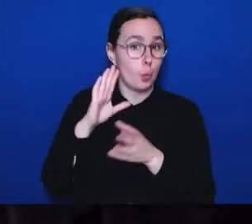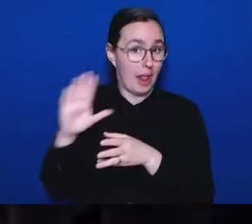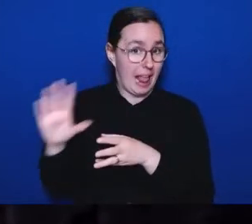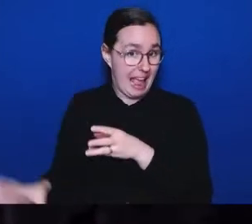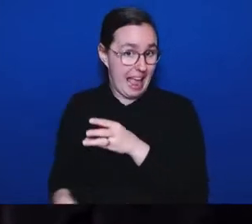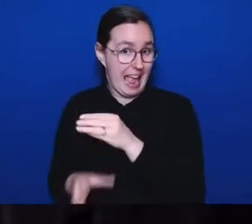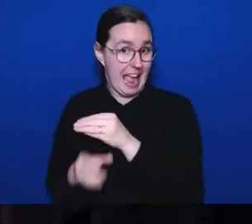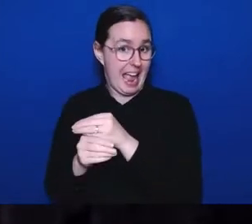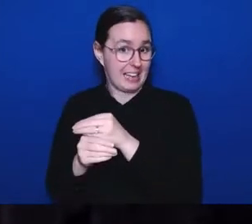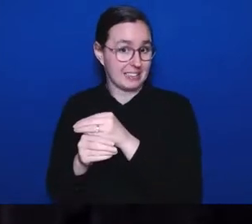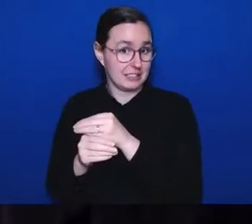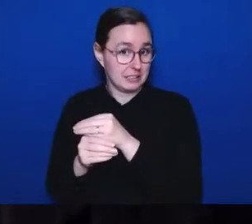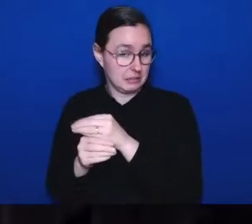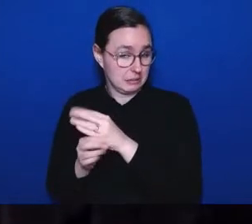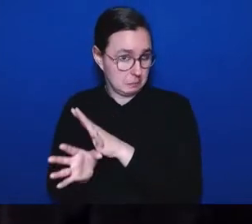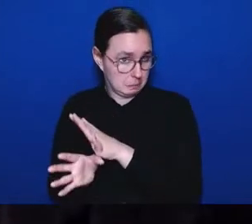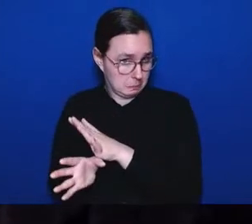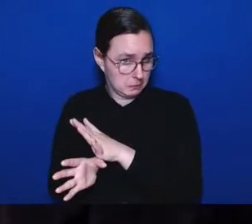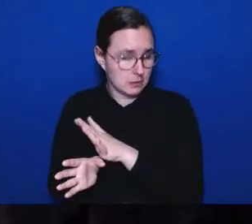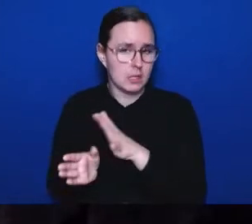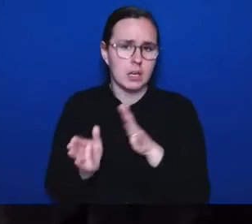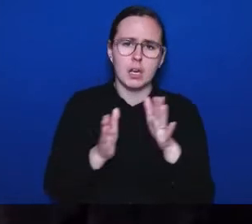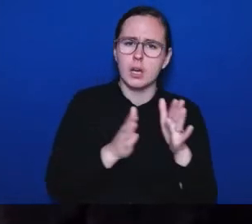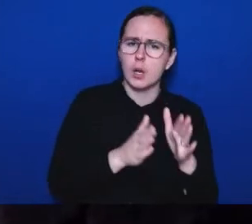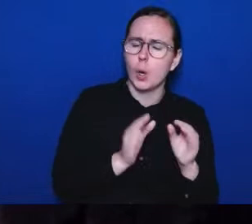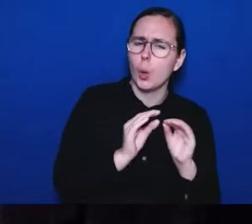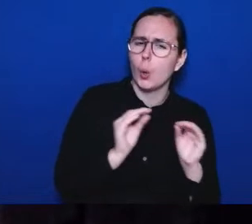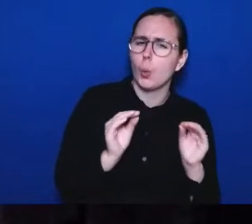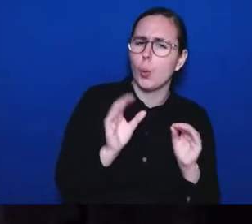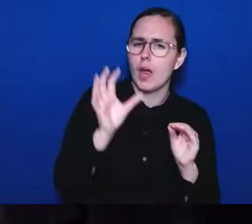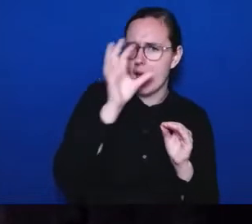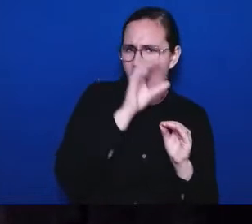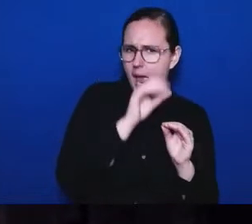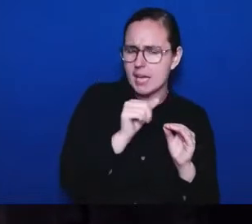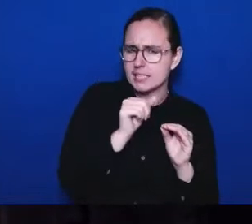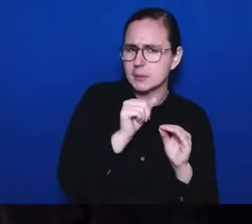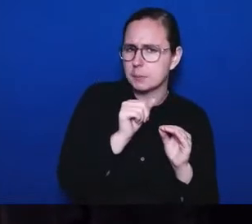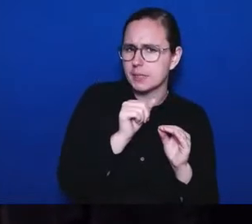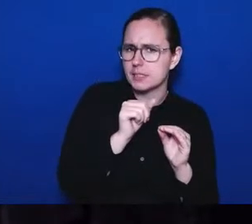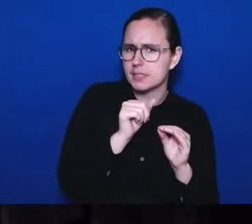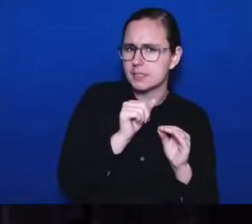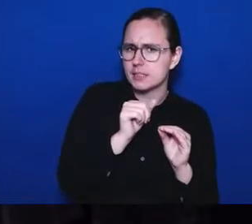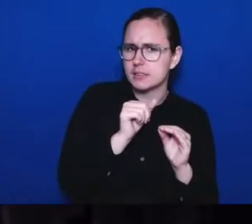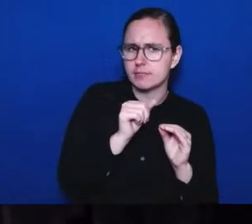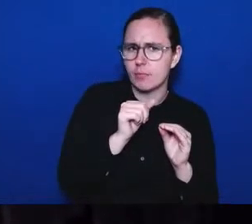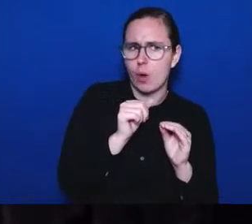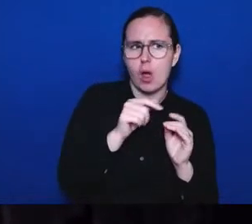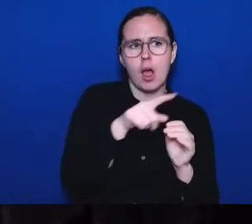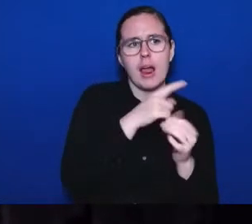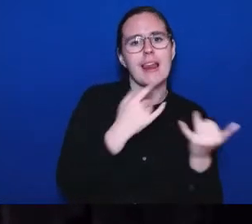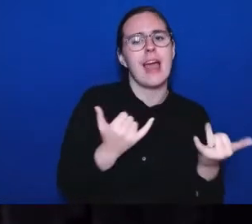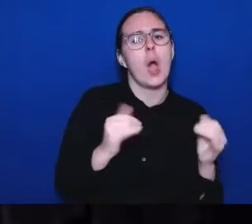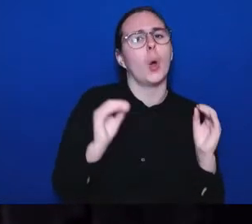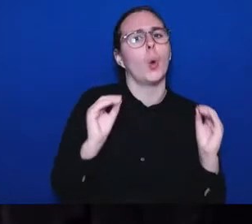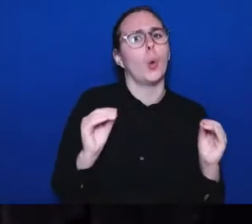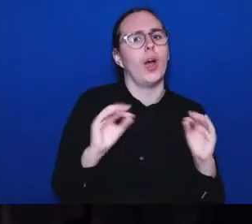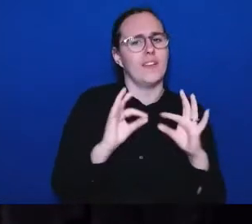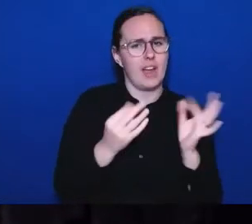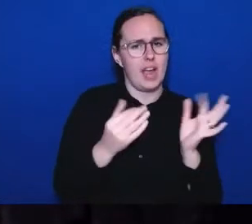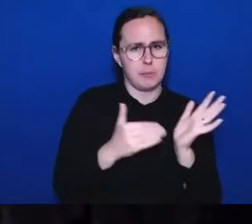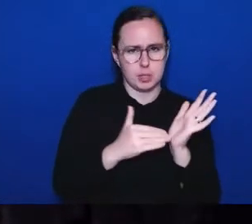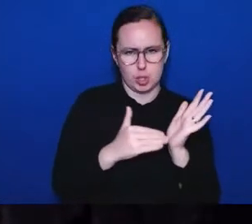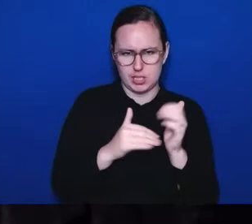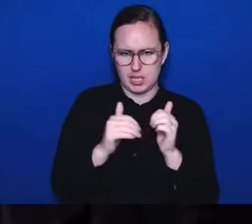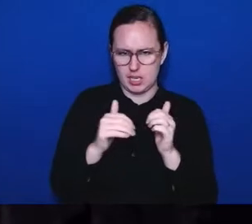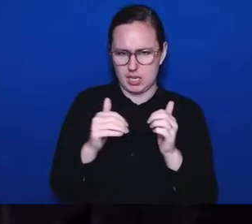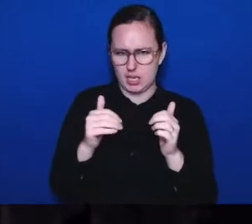do not have an estimate of how many patients who do not now have a family doctor will be able to get one